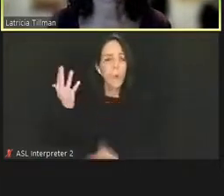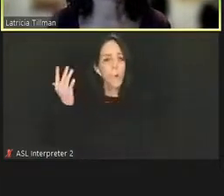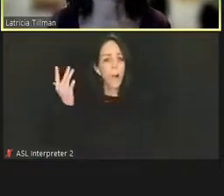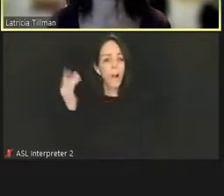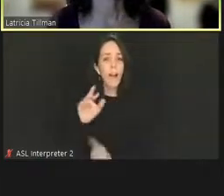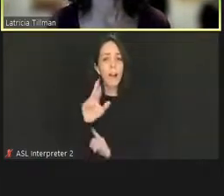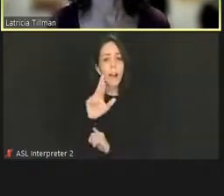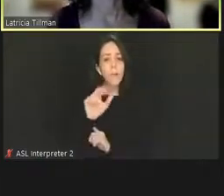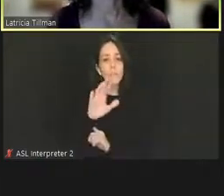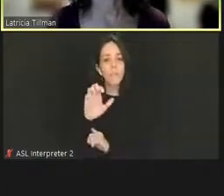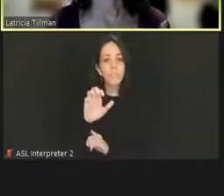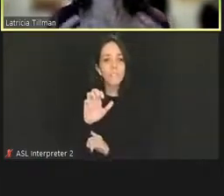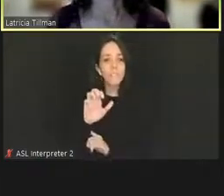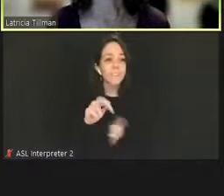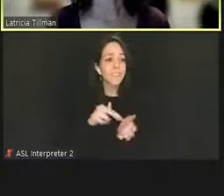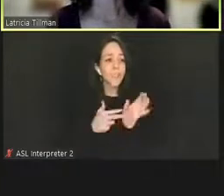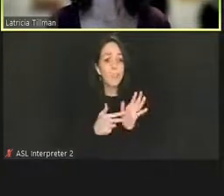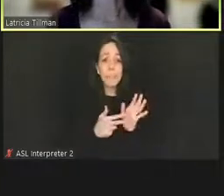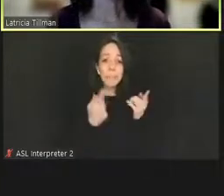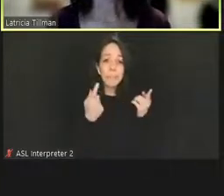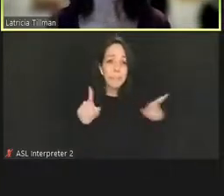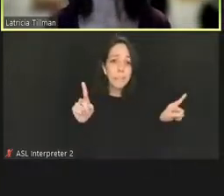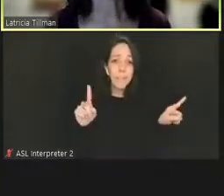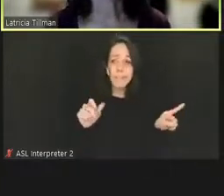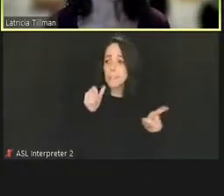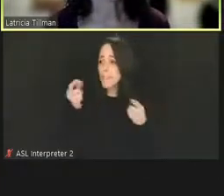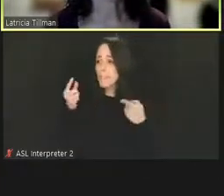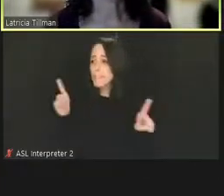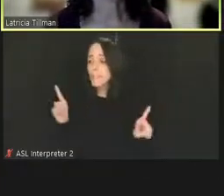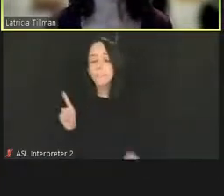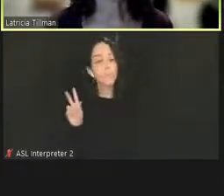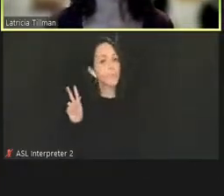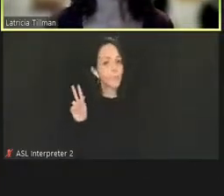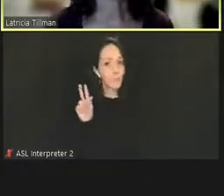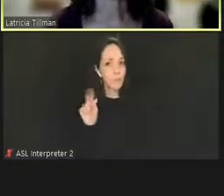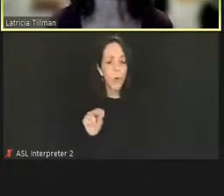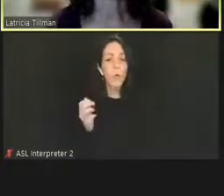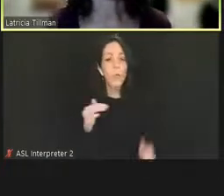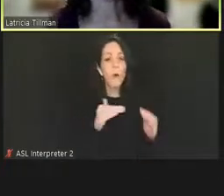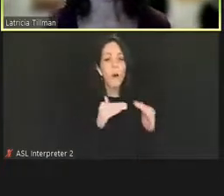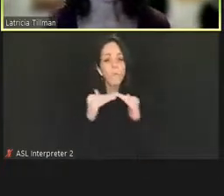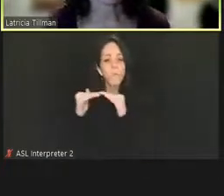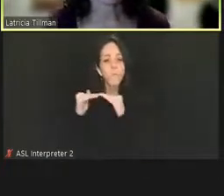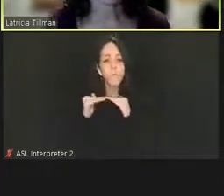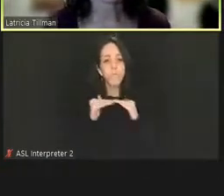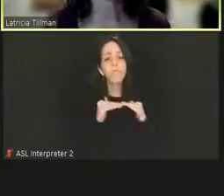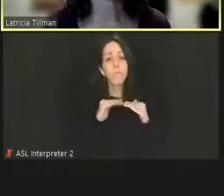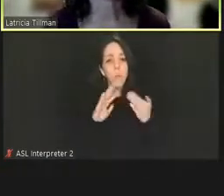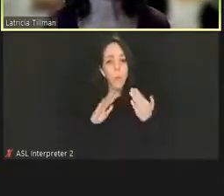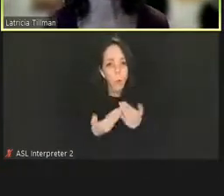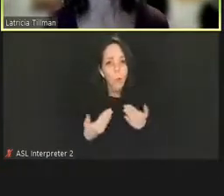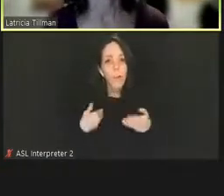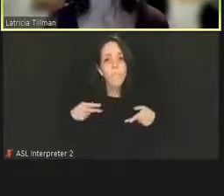success, and to do that while also improving outcomes for everybody.